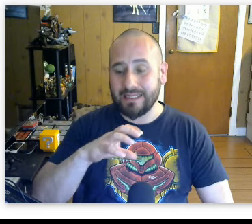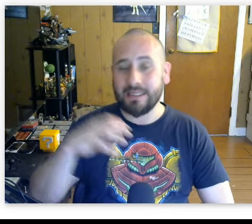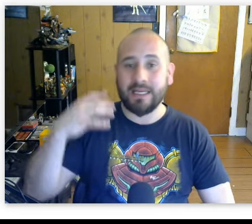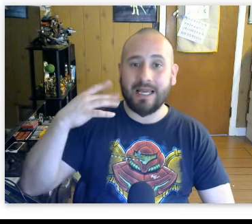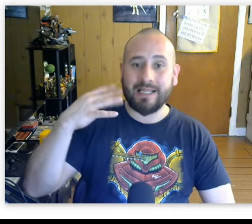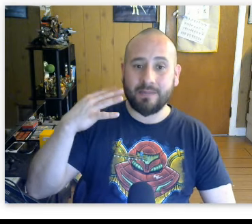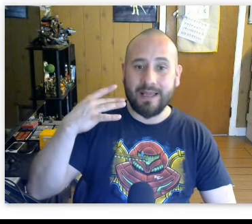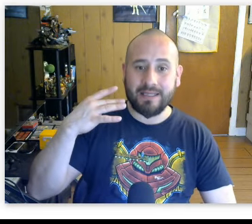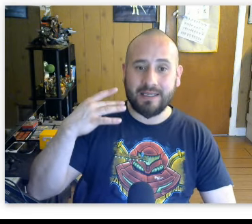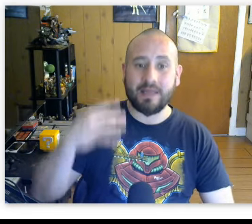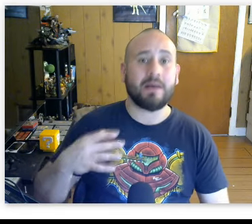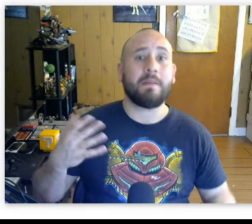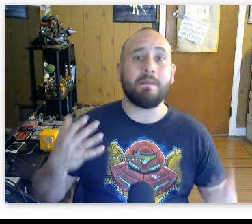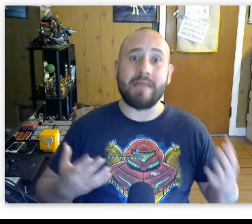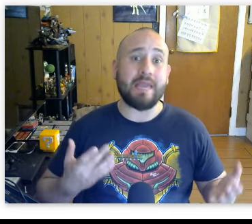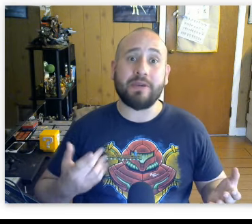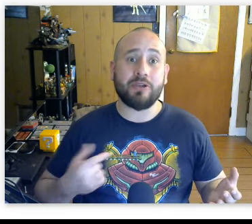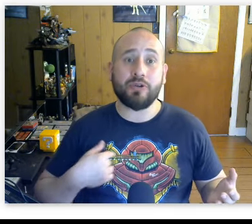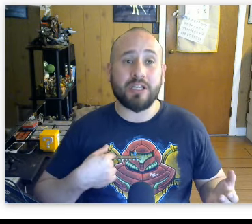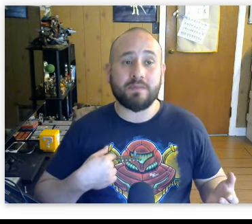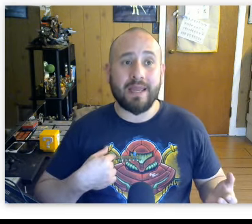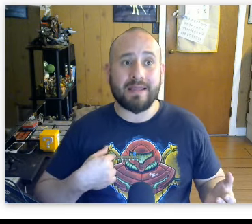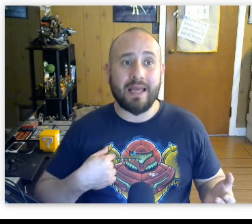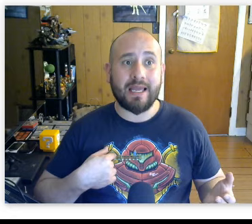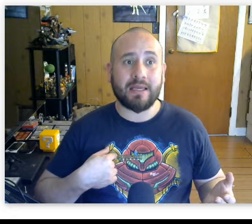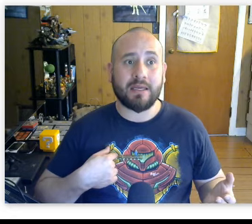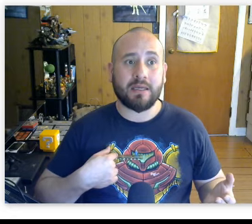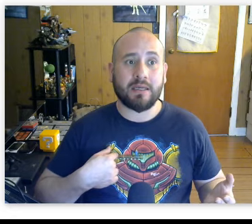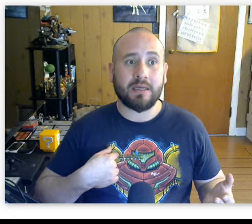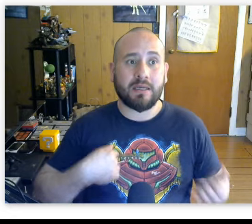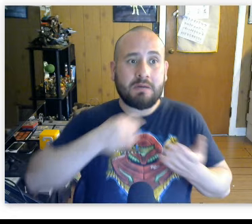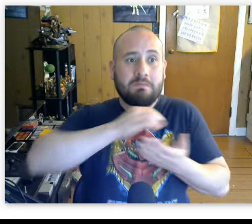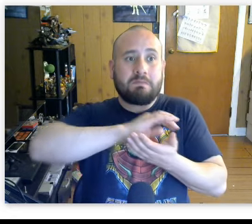hot and spicy. Maybe you just made like